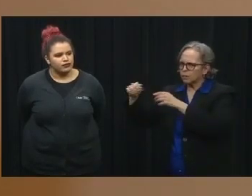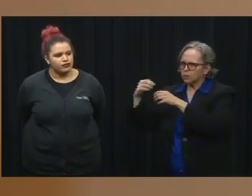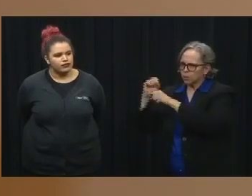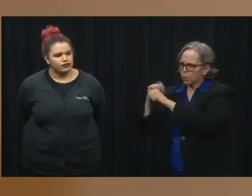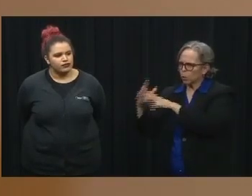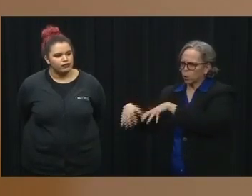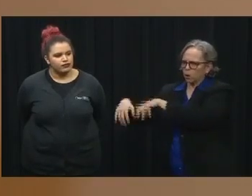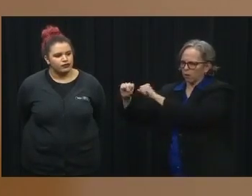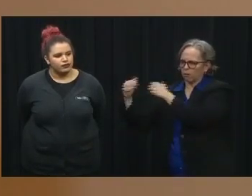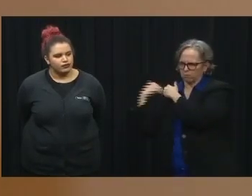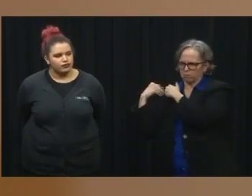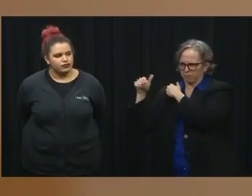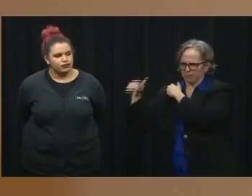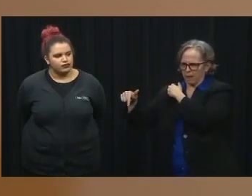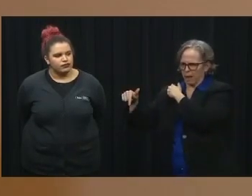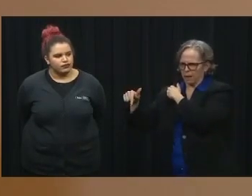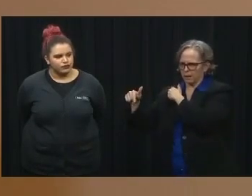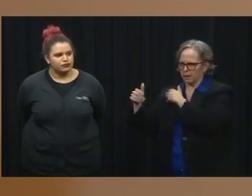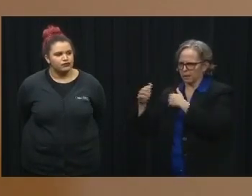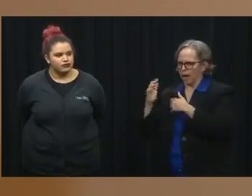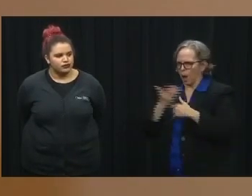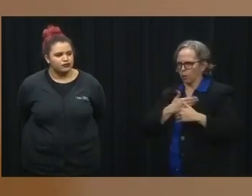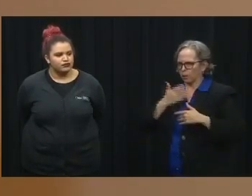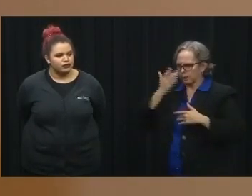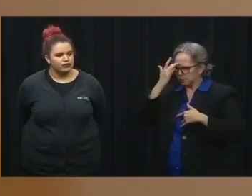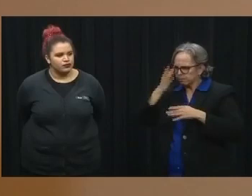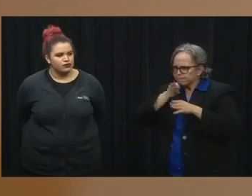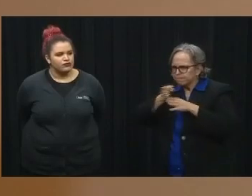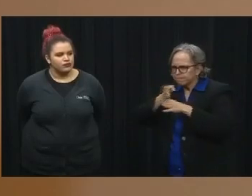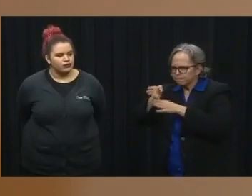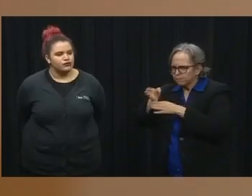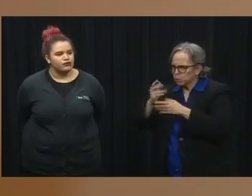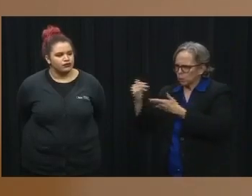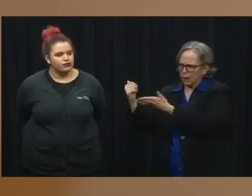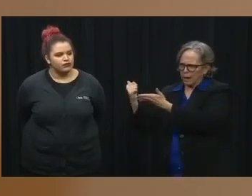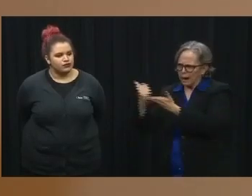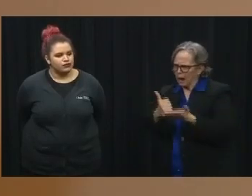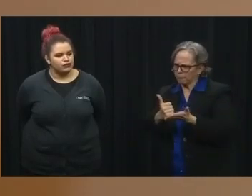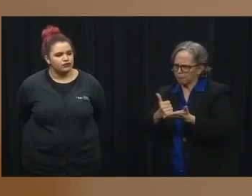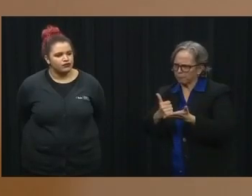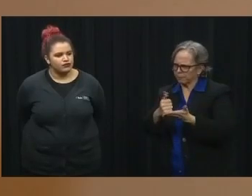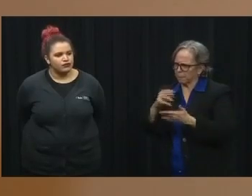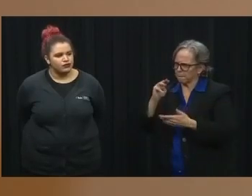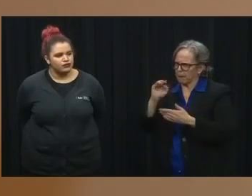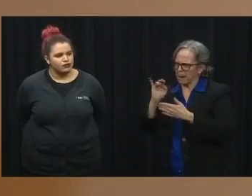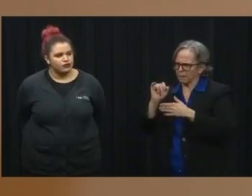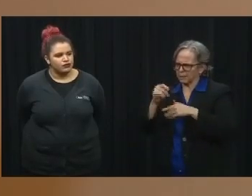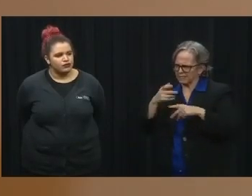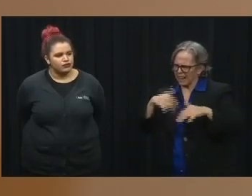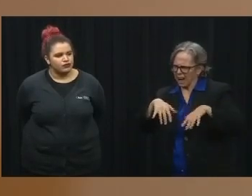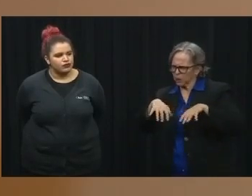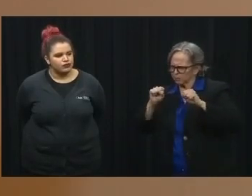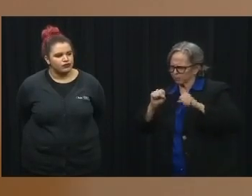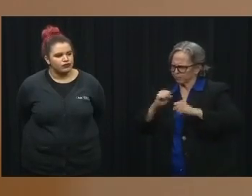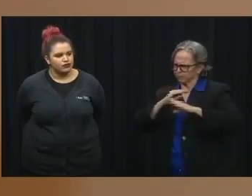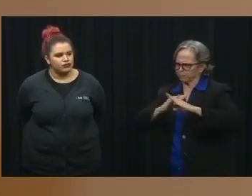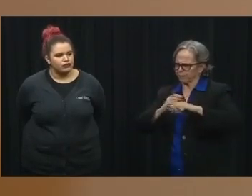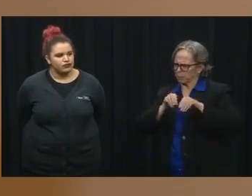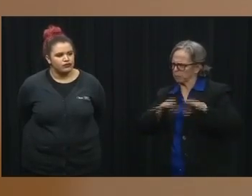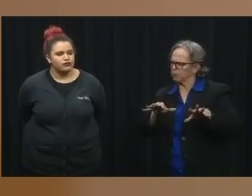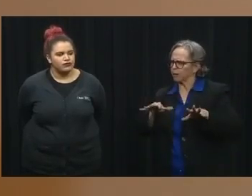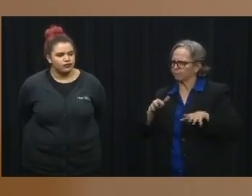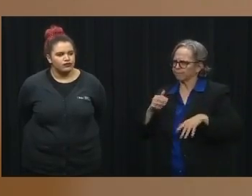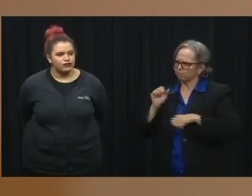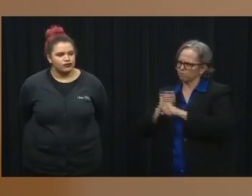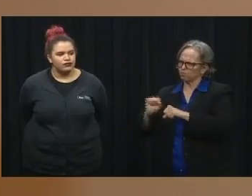our epidemiologists, helping the nursing homes work through how to best handle that outbreak. That's our you know, we know we're most vulnerable